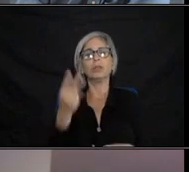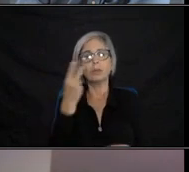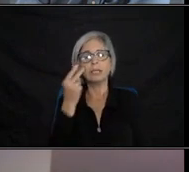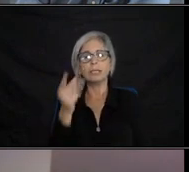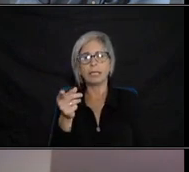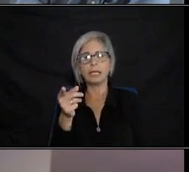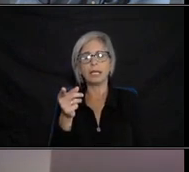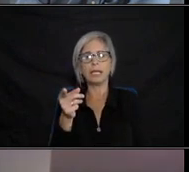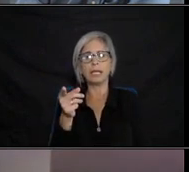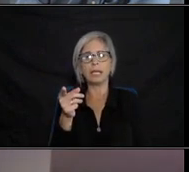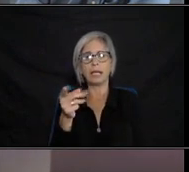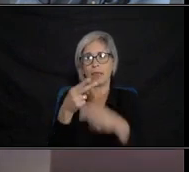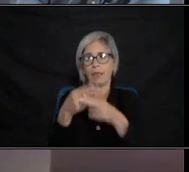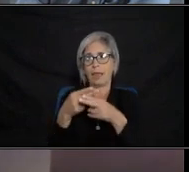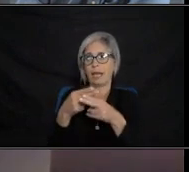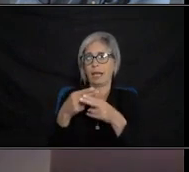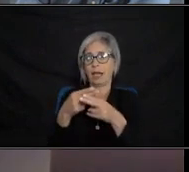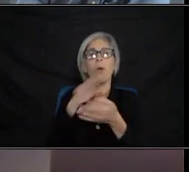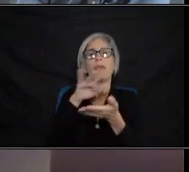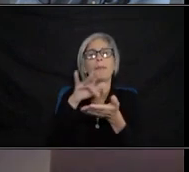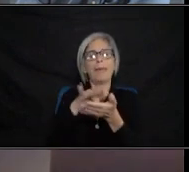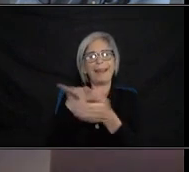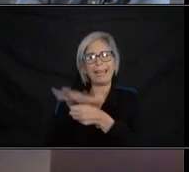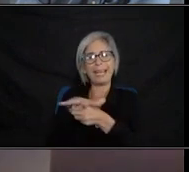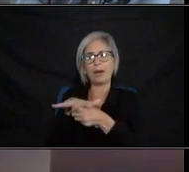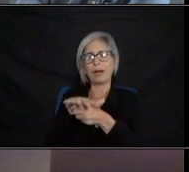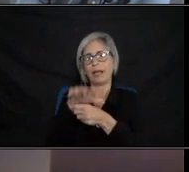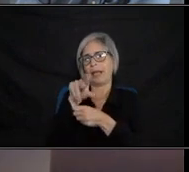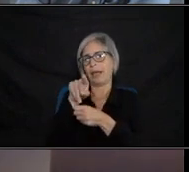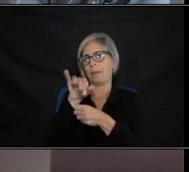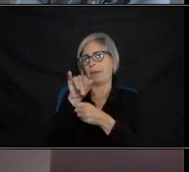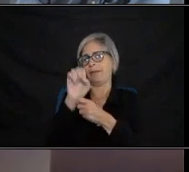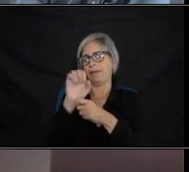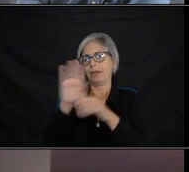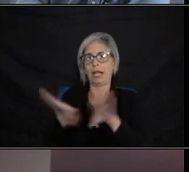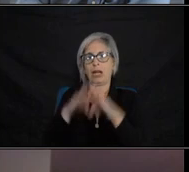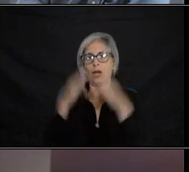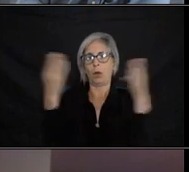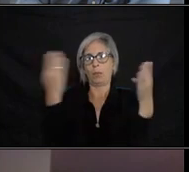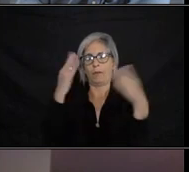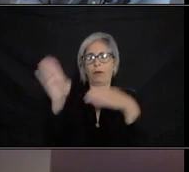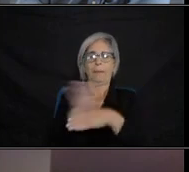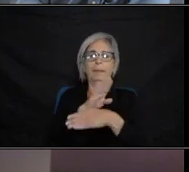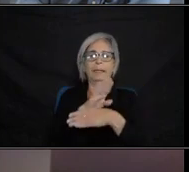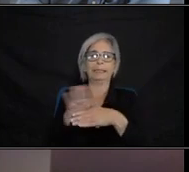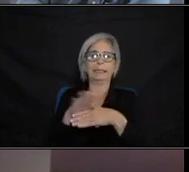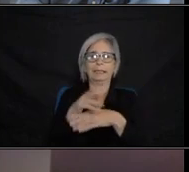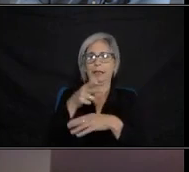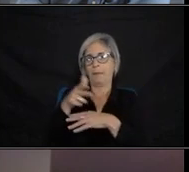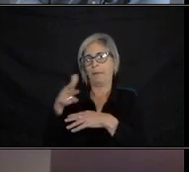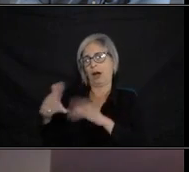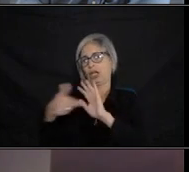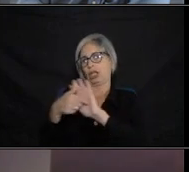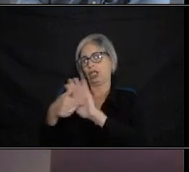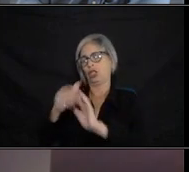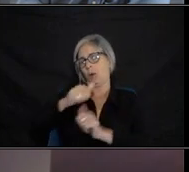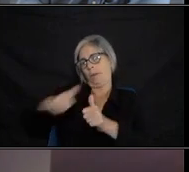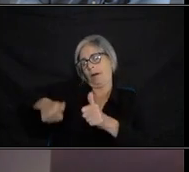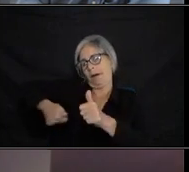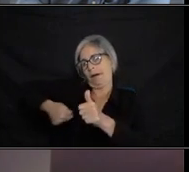see, the main areas are all now paved and open for business. Parking is shown both behind